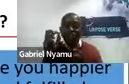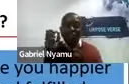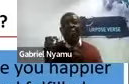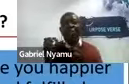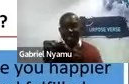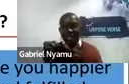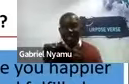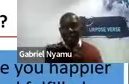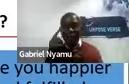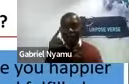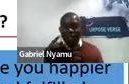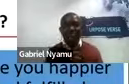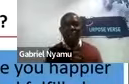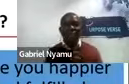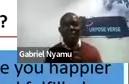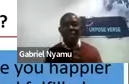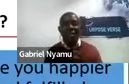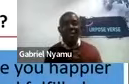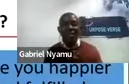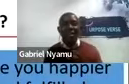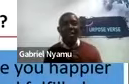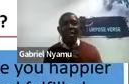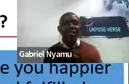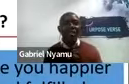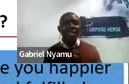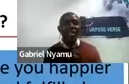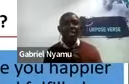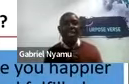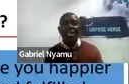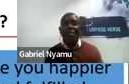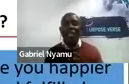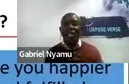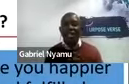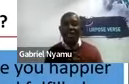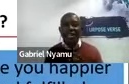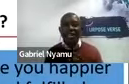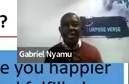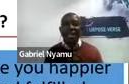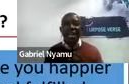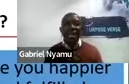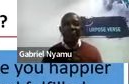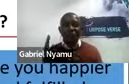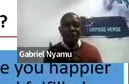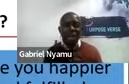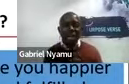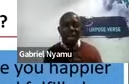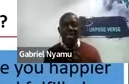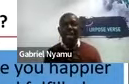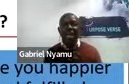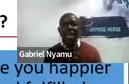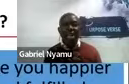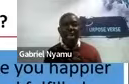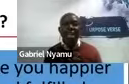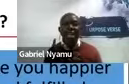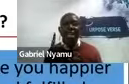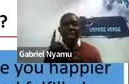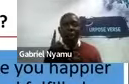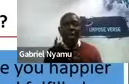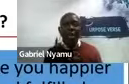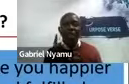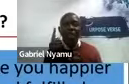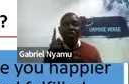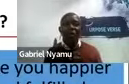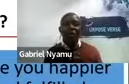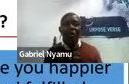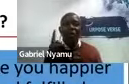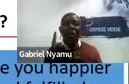chord fall into place when you discover your purpose. Then, of course, there is improved engagement. Now, for those who are in HR here, the